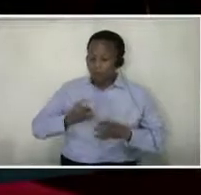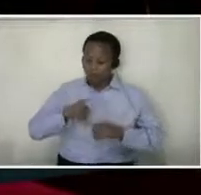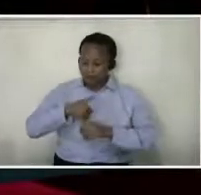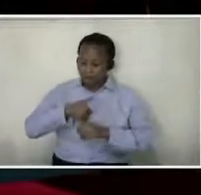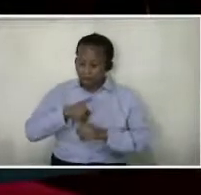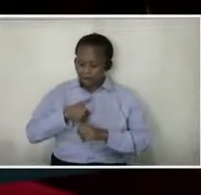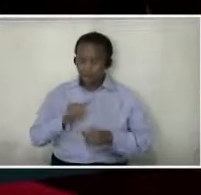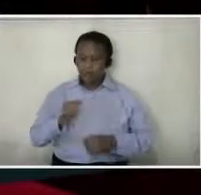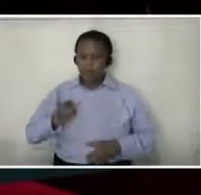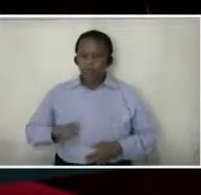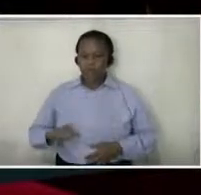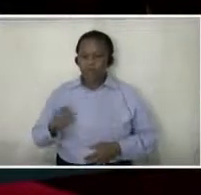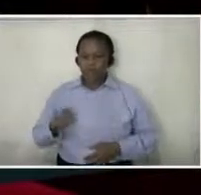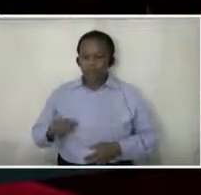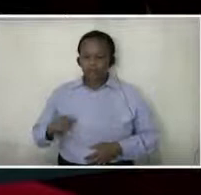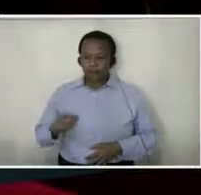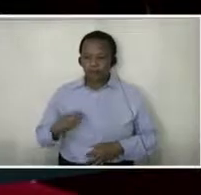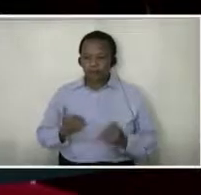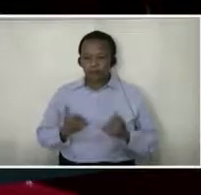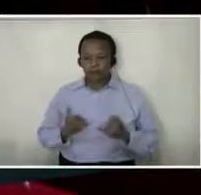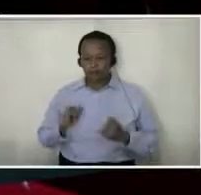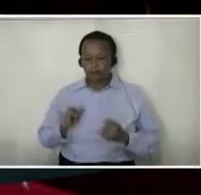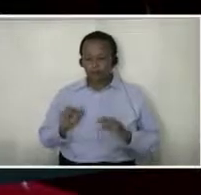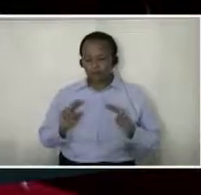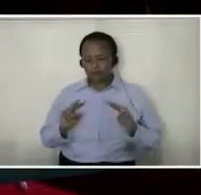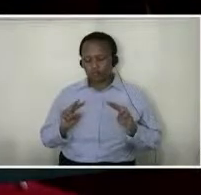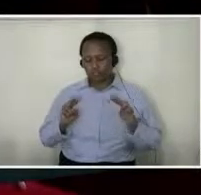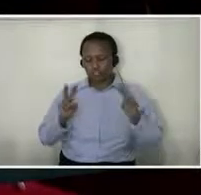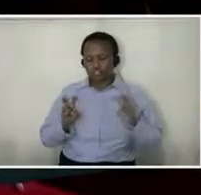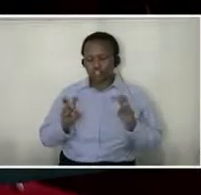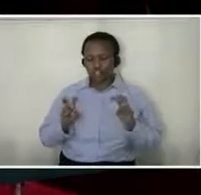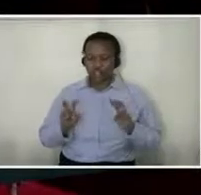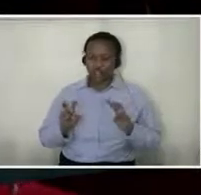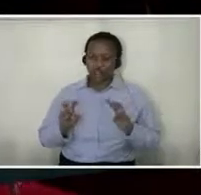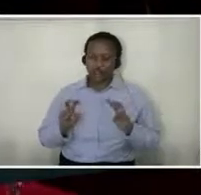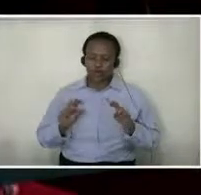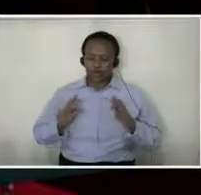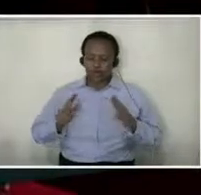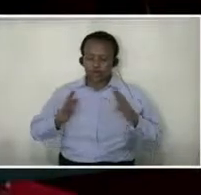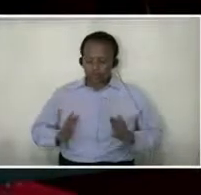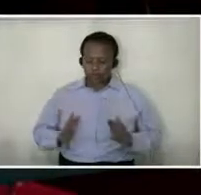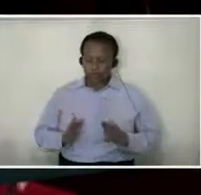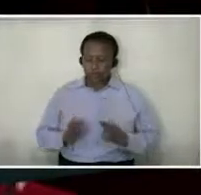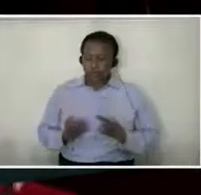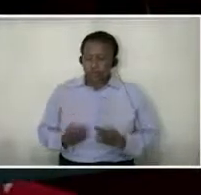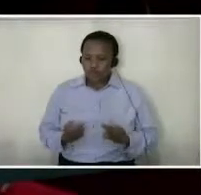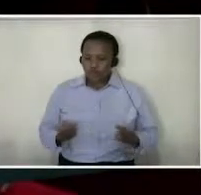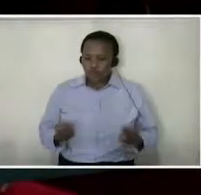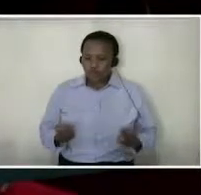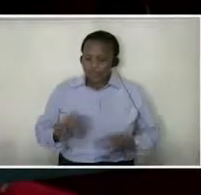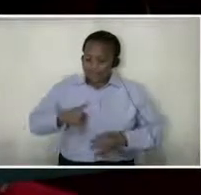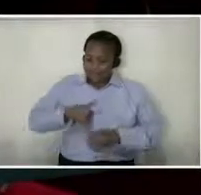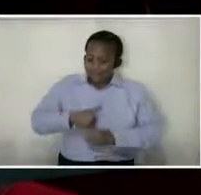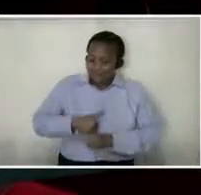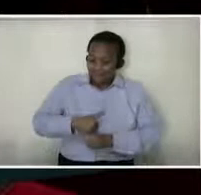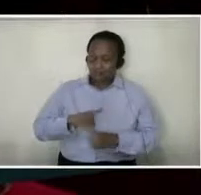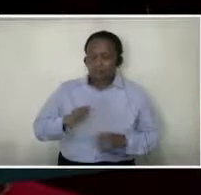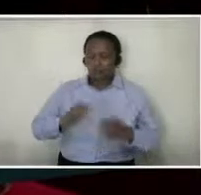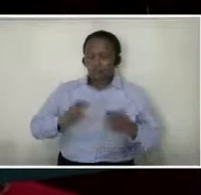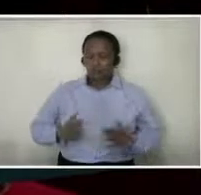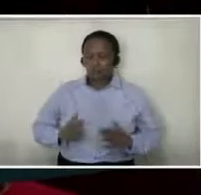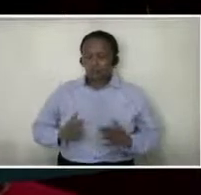through e-coalition. Looking at the issue of the human resources within local municipalities, those in